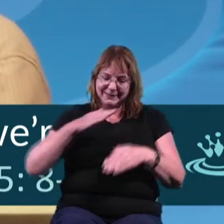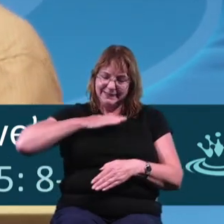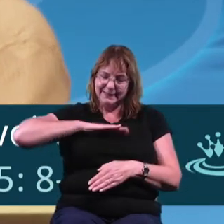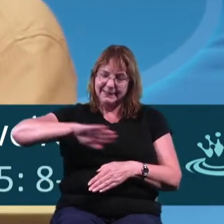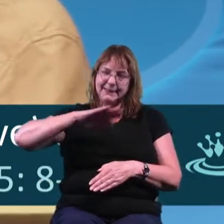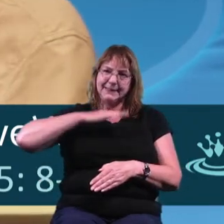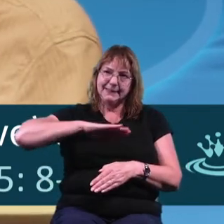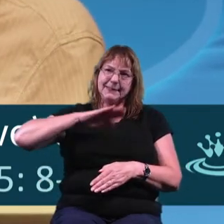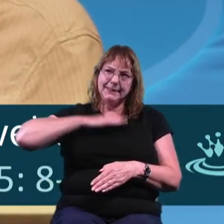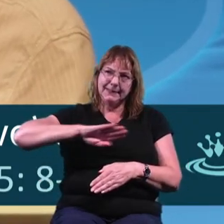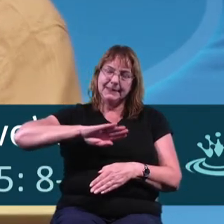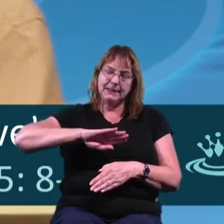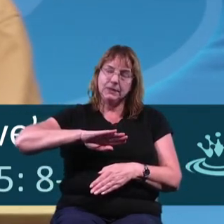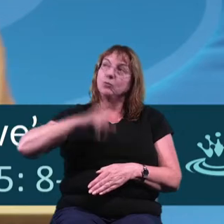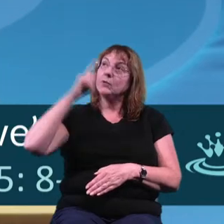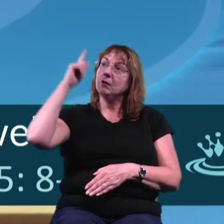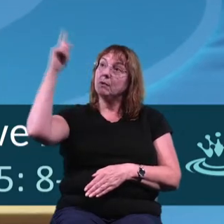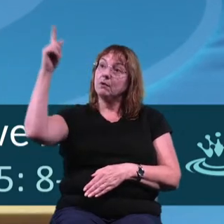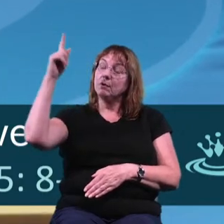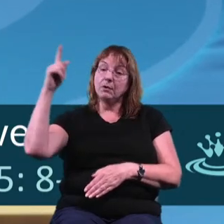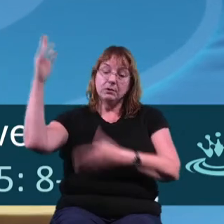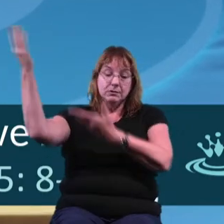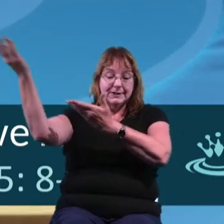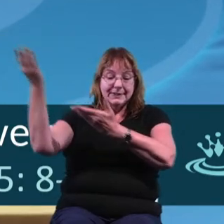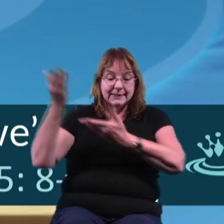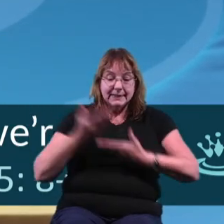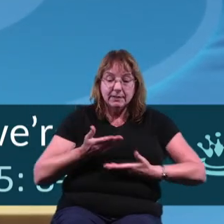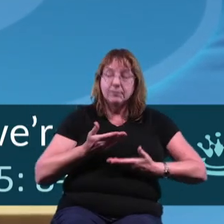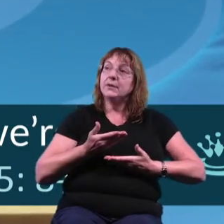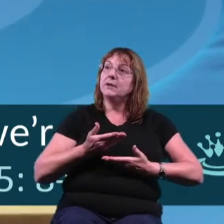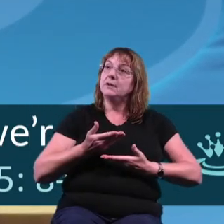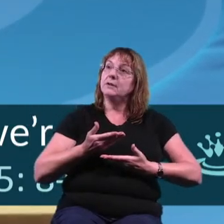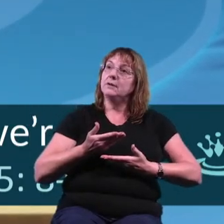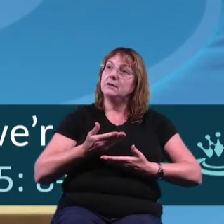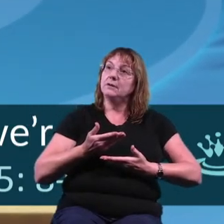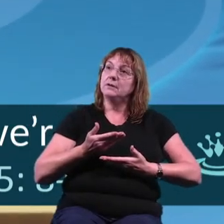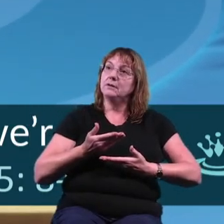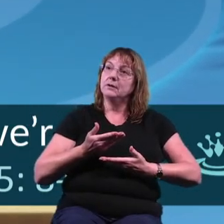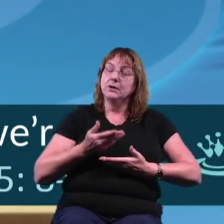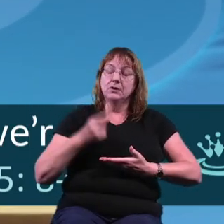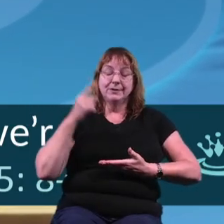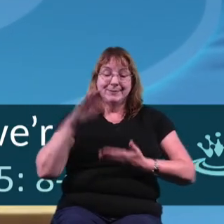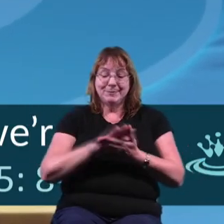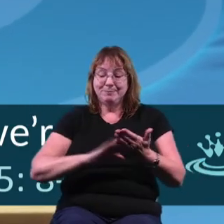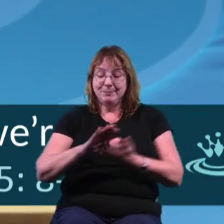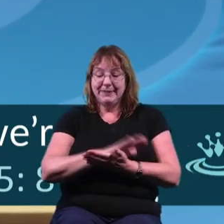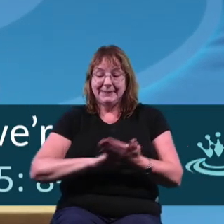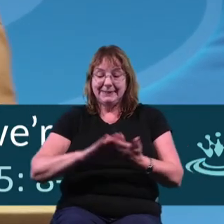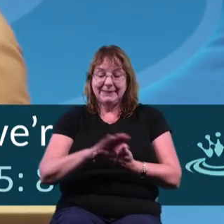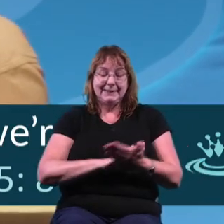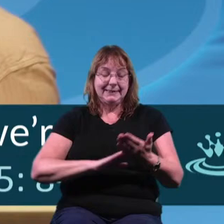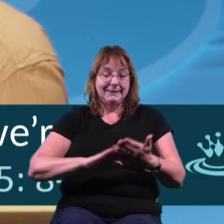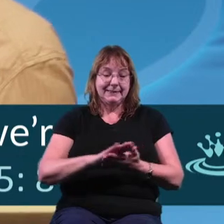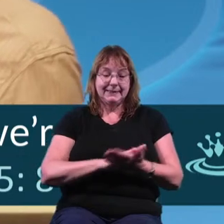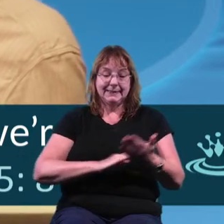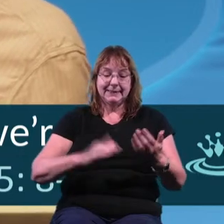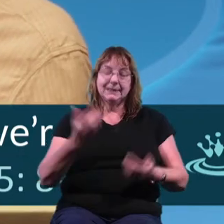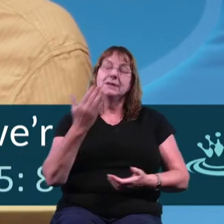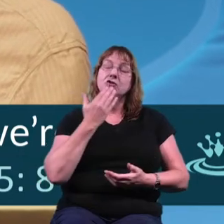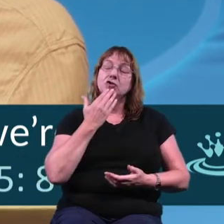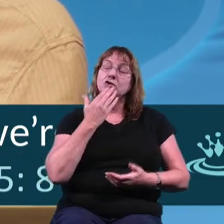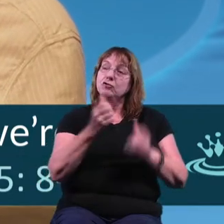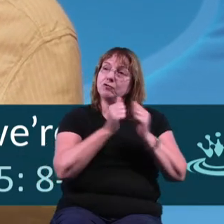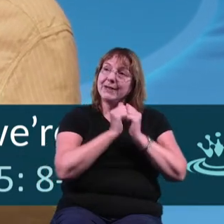they forget about God's provision. Grumbling replaces gratitude. They were